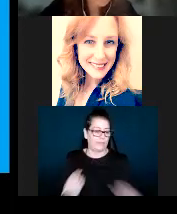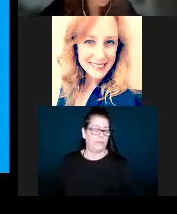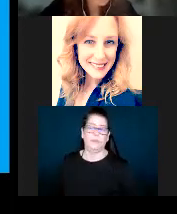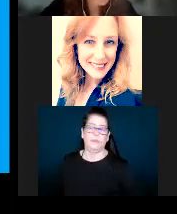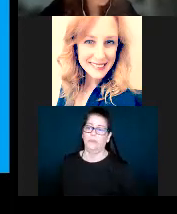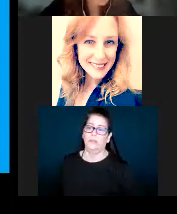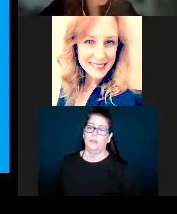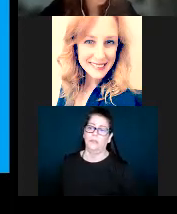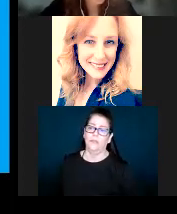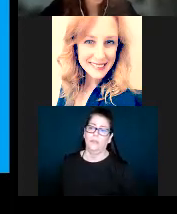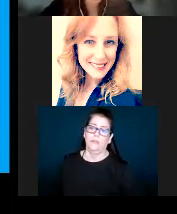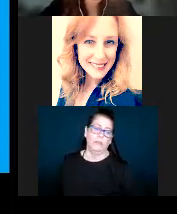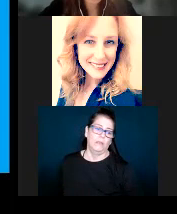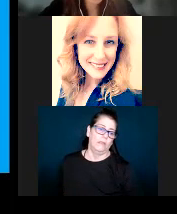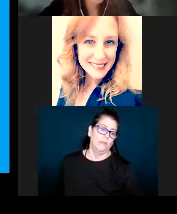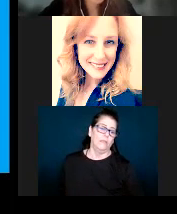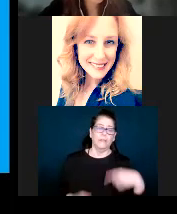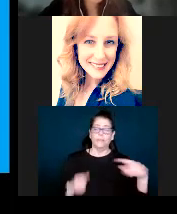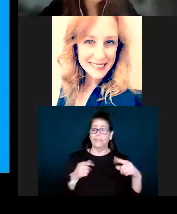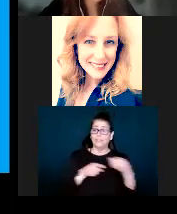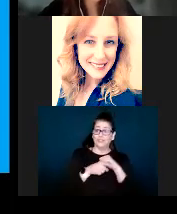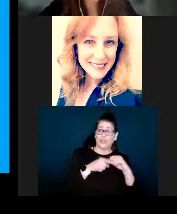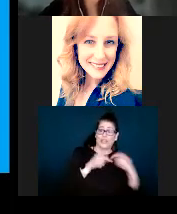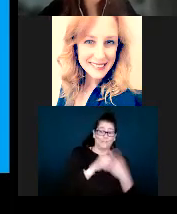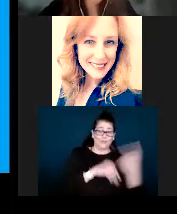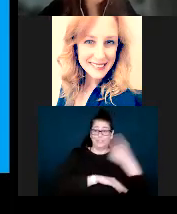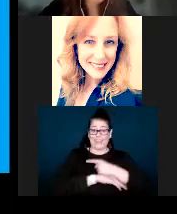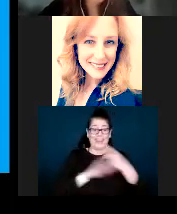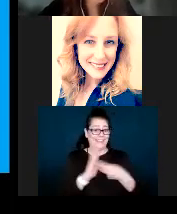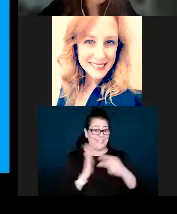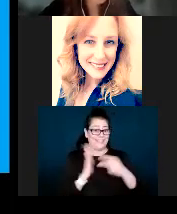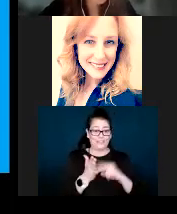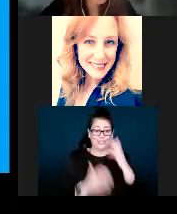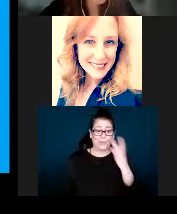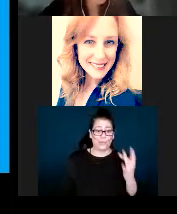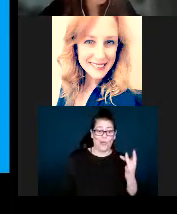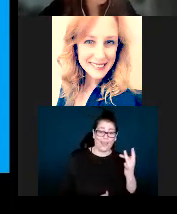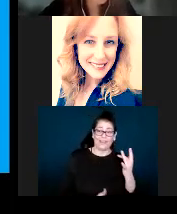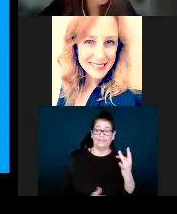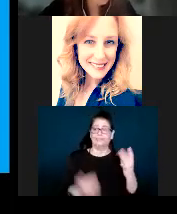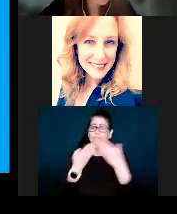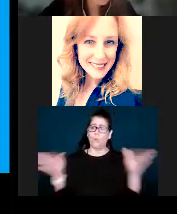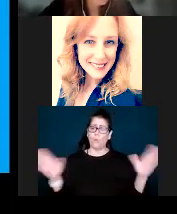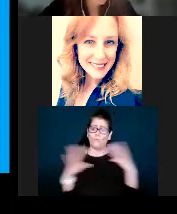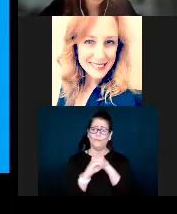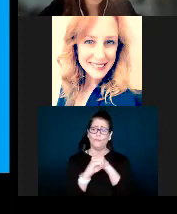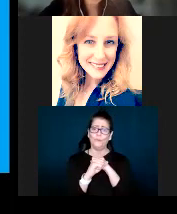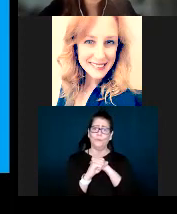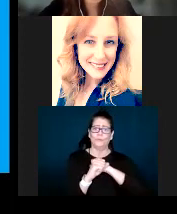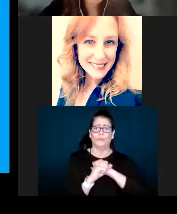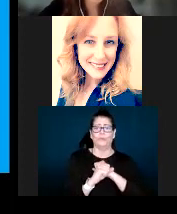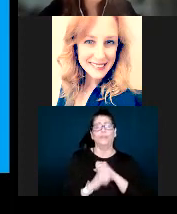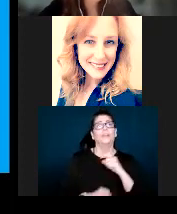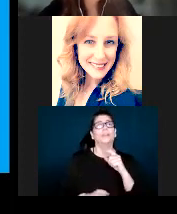one on purpose because you will then, it's an overview that you will then fill in